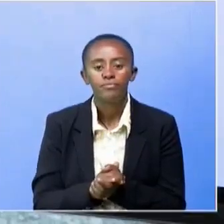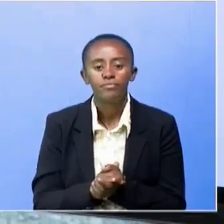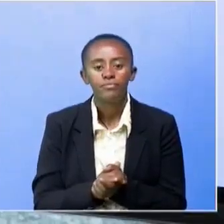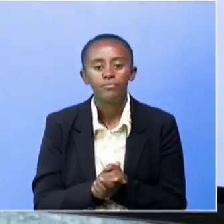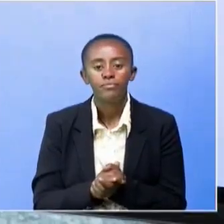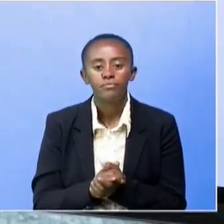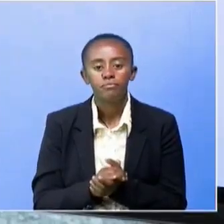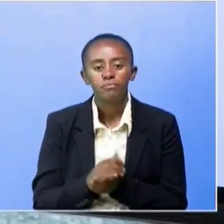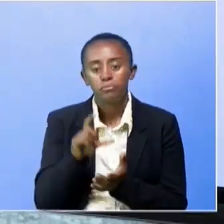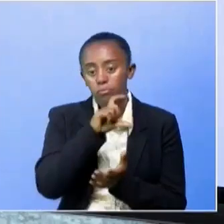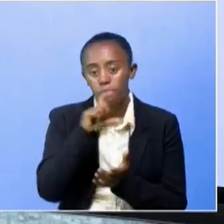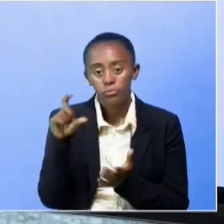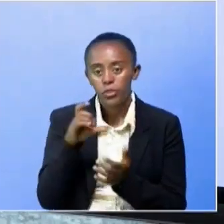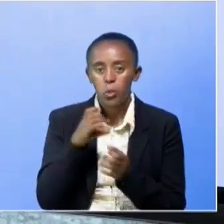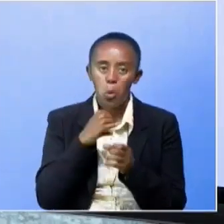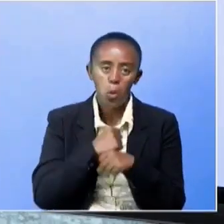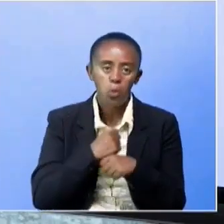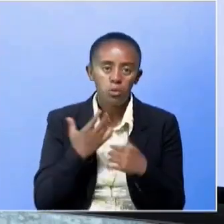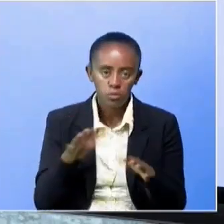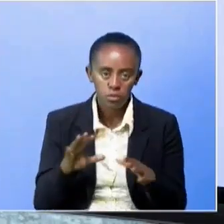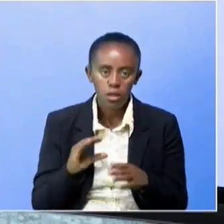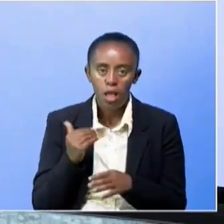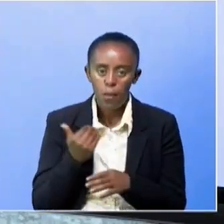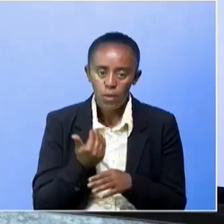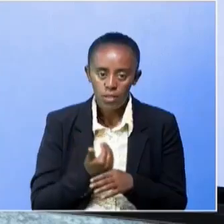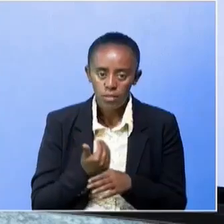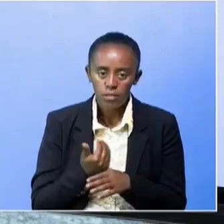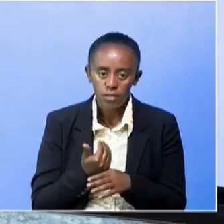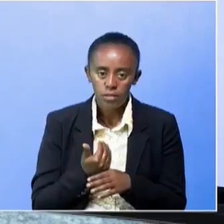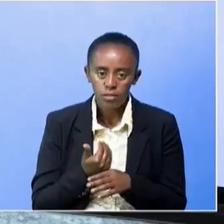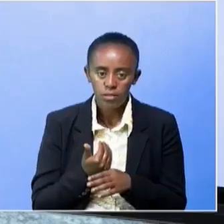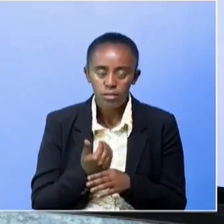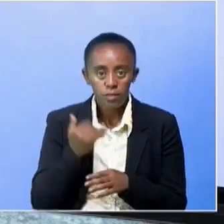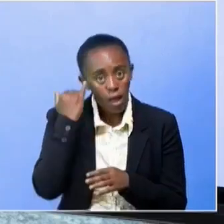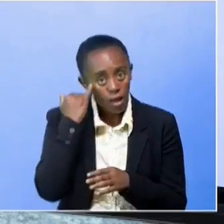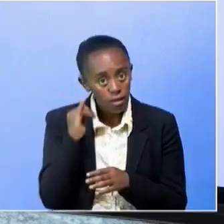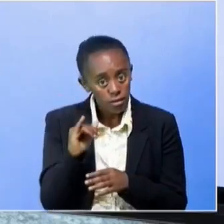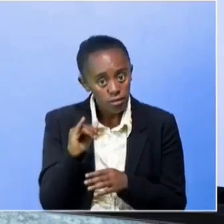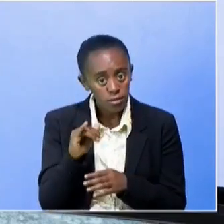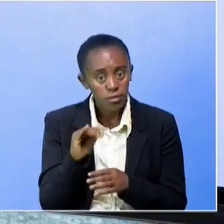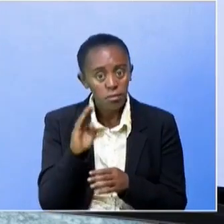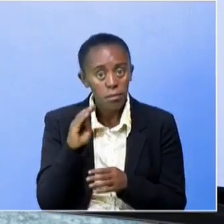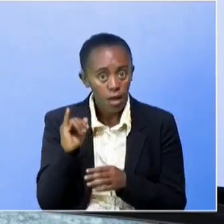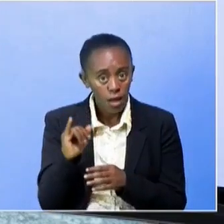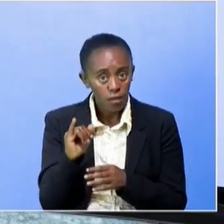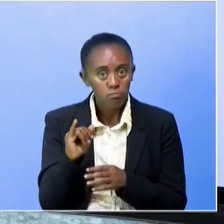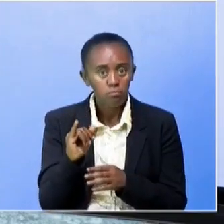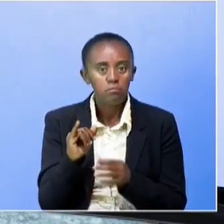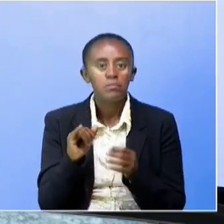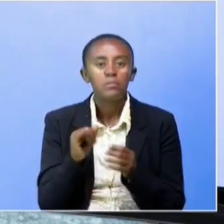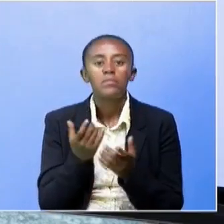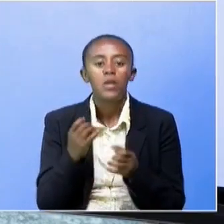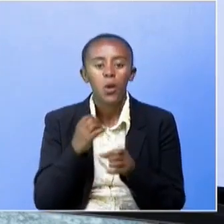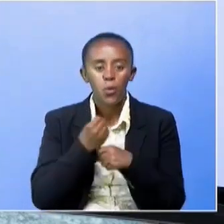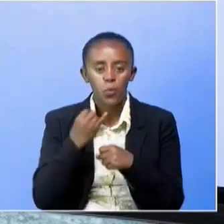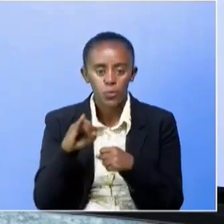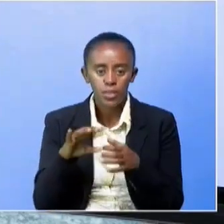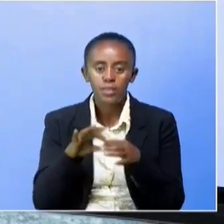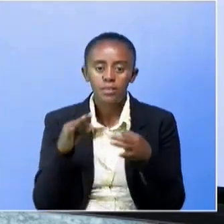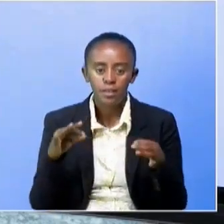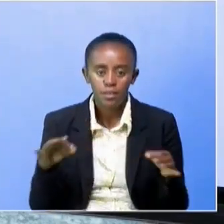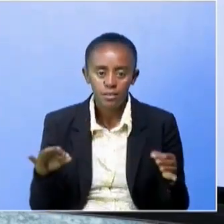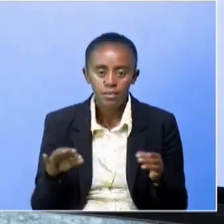So we have concluded our idea by a concluding